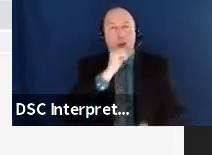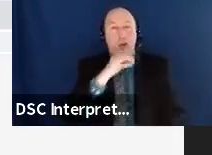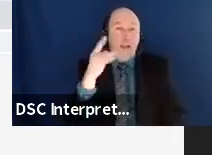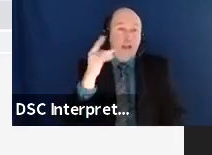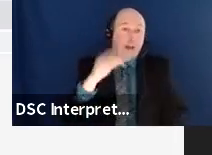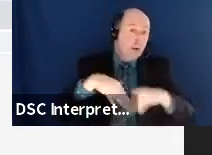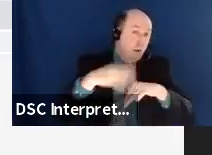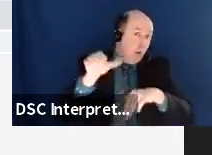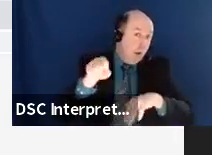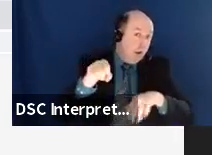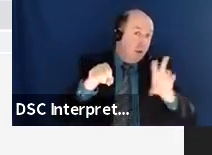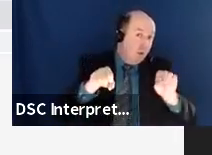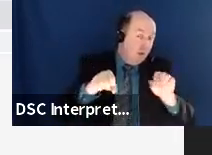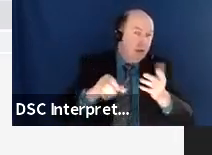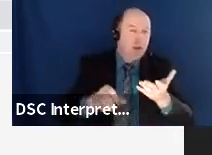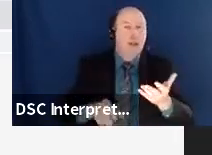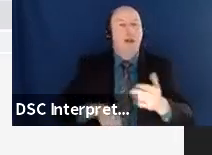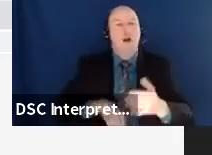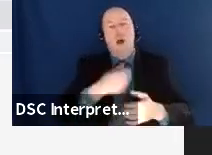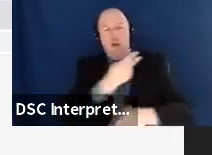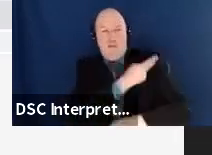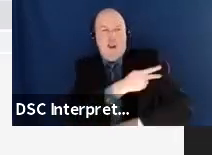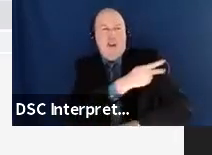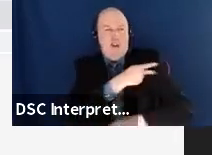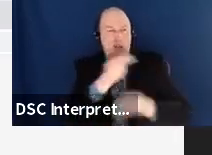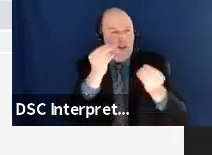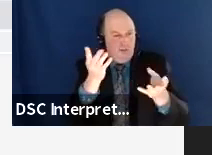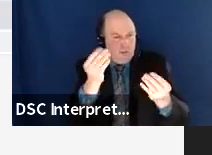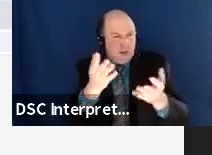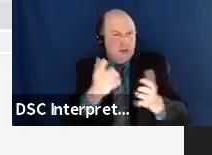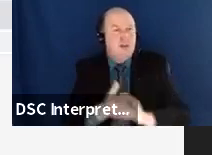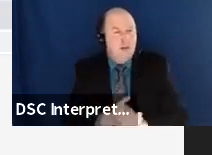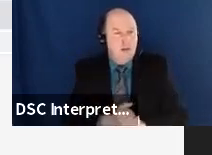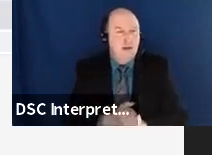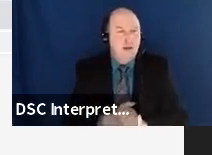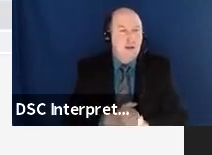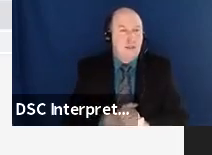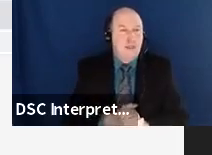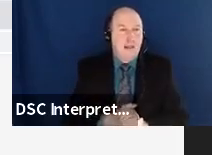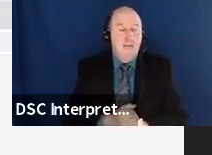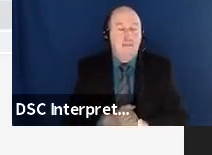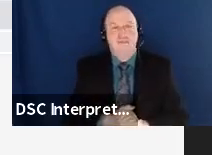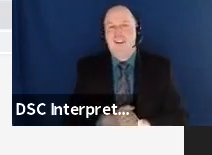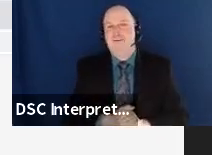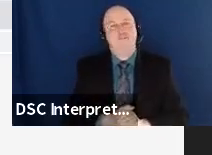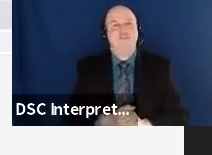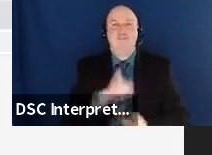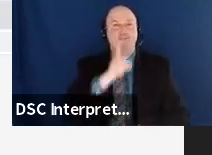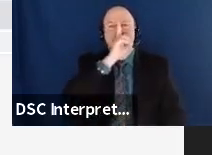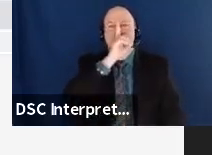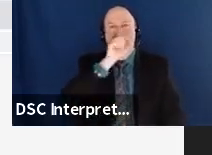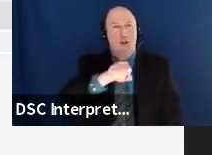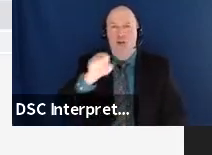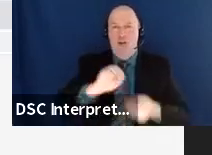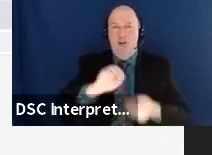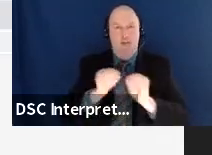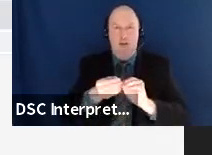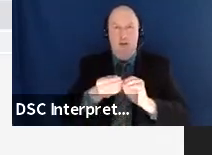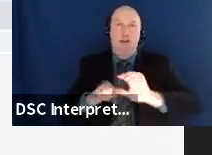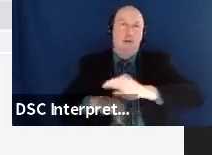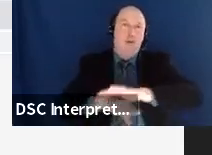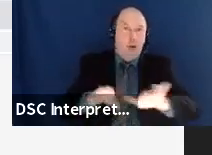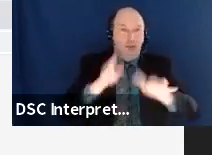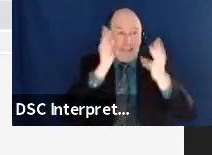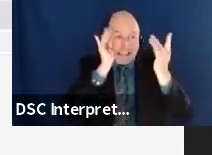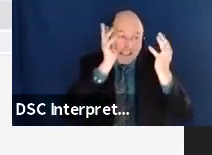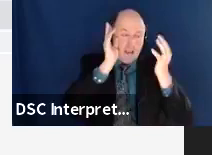age or older, some more demographic information. It will not ask your social security number, so please do not worry about putting